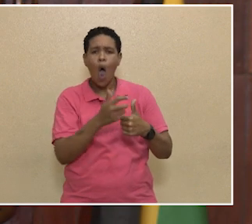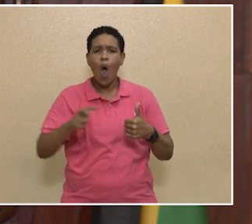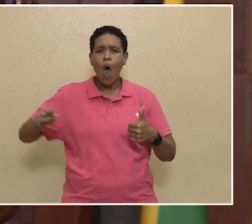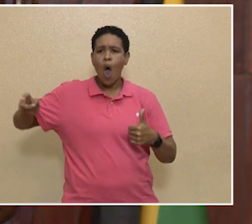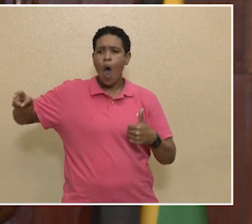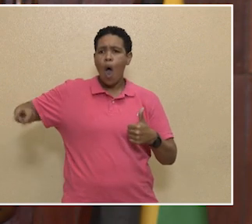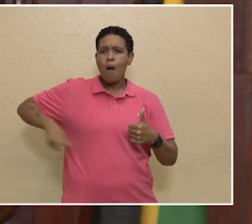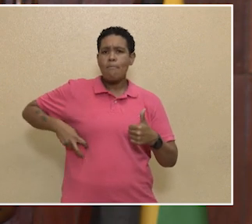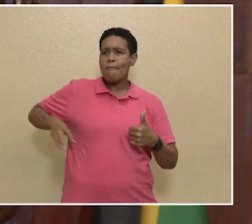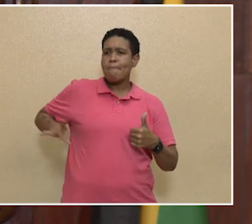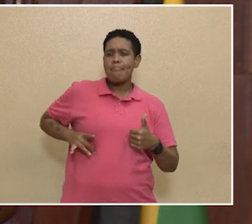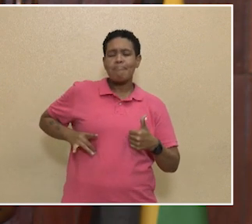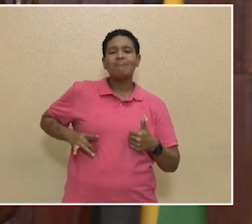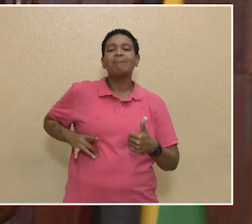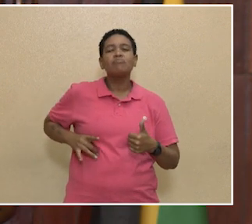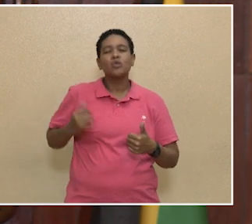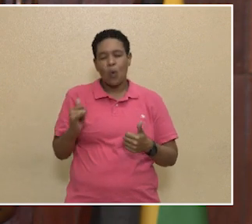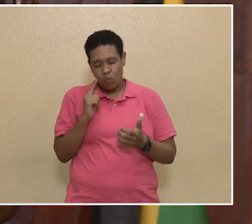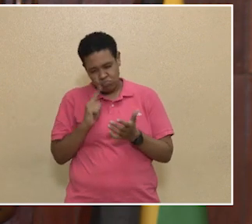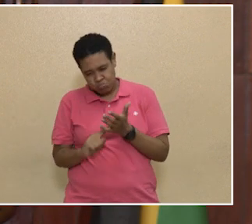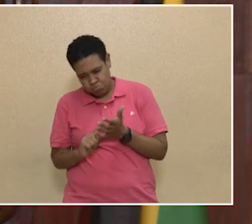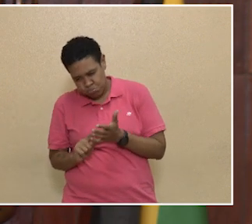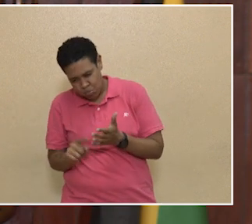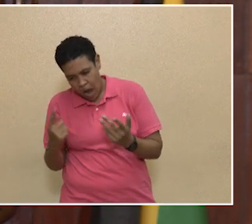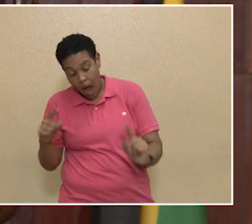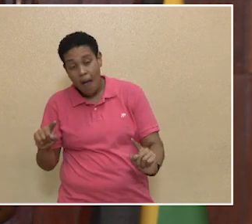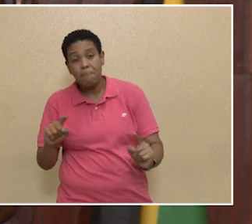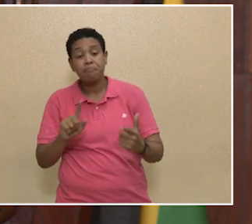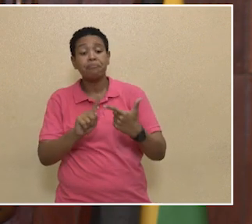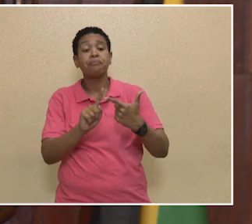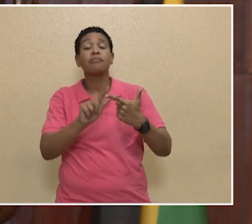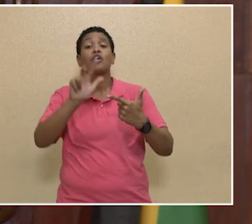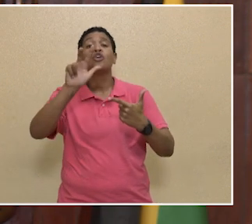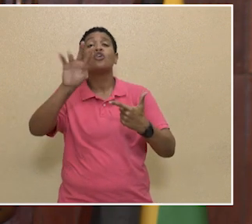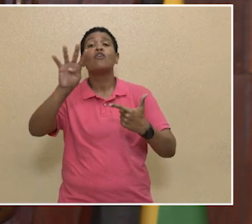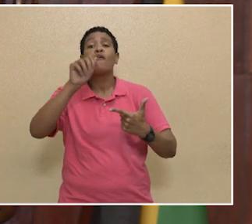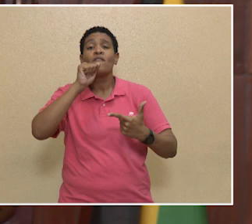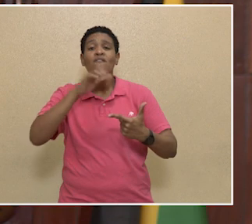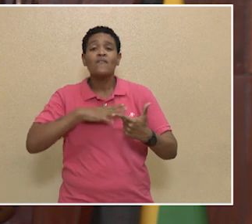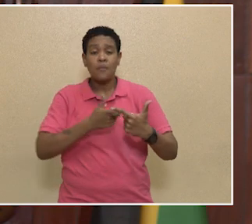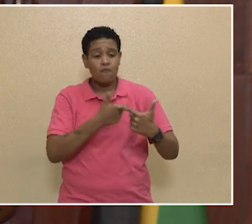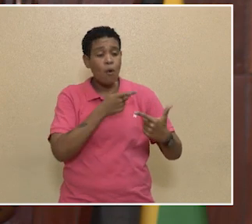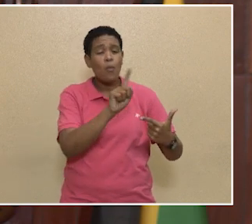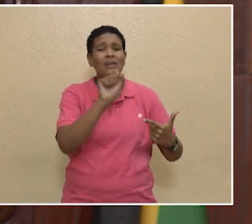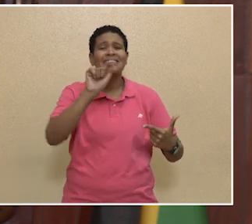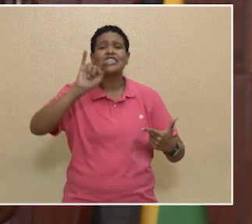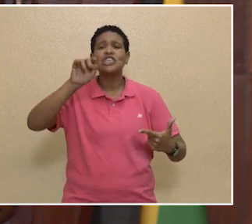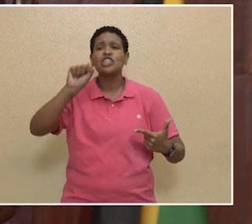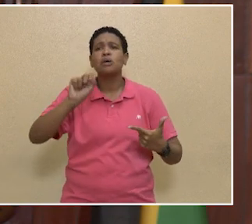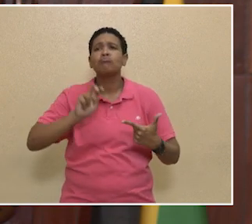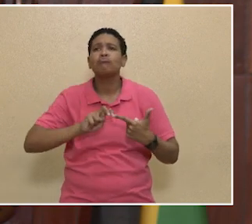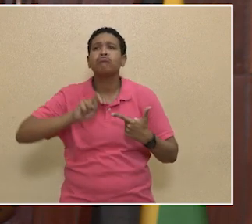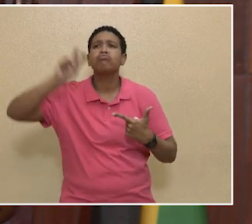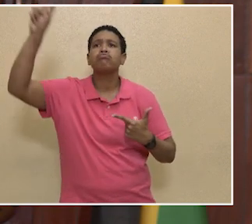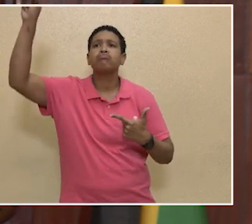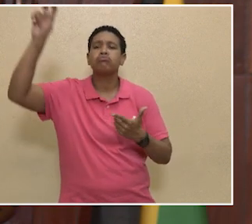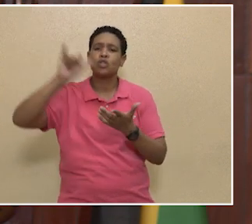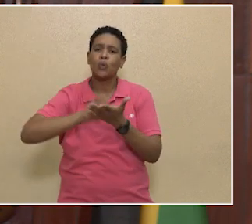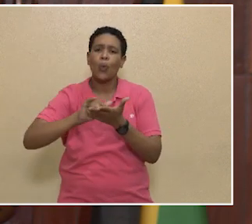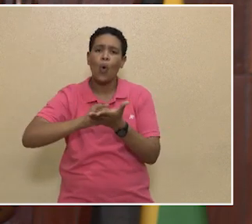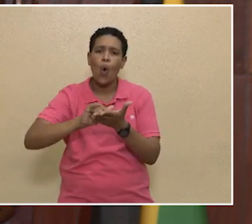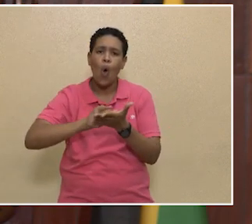is under investigation. A 34-year-old female from St. James with a travel history to New York.